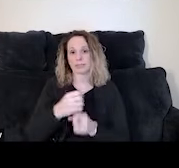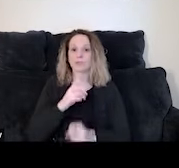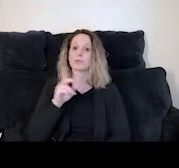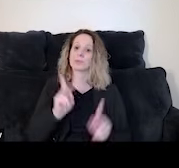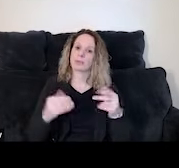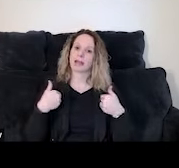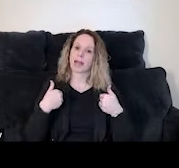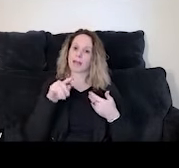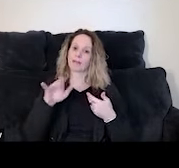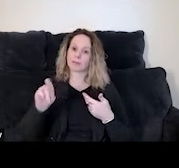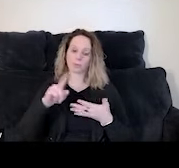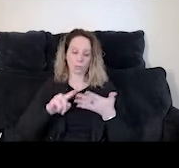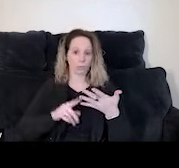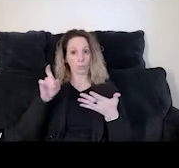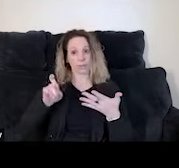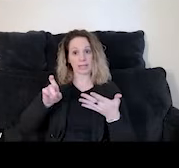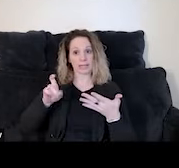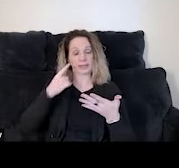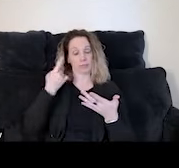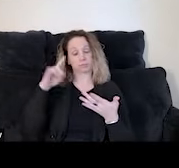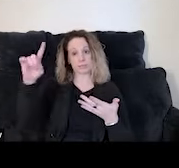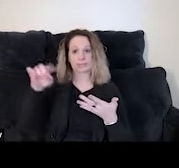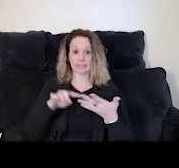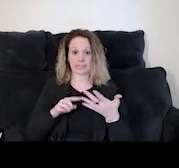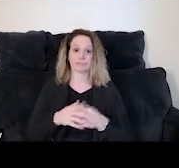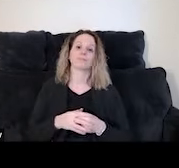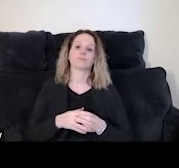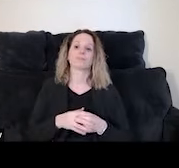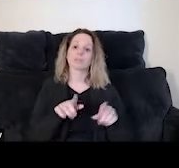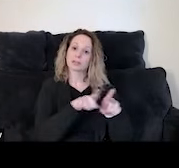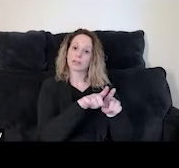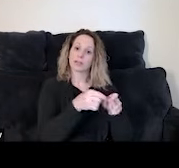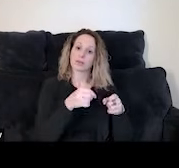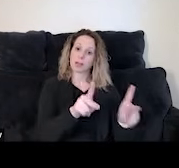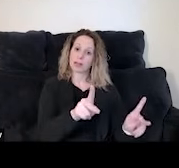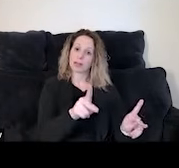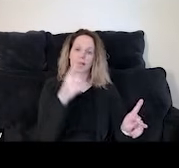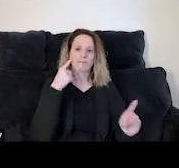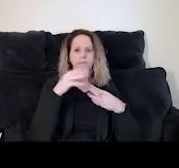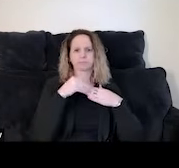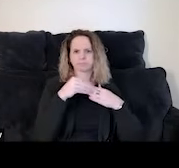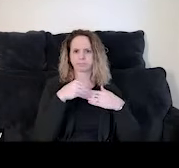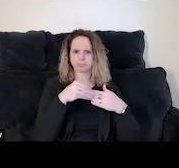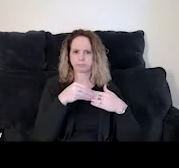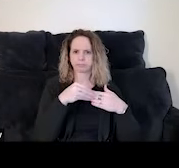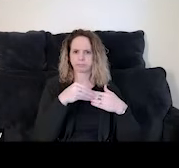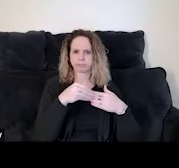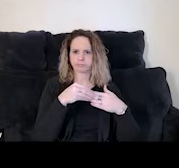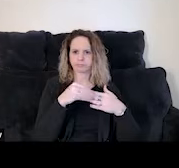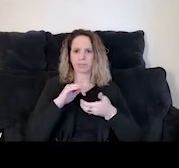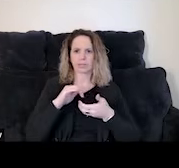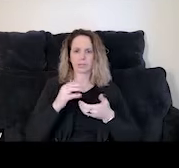the toolkit, the roadmap to be successful, while also allowing that flexibility to accommodate